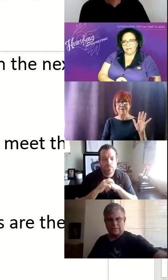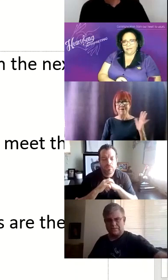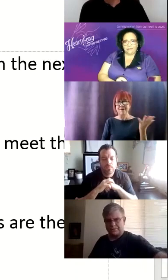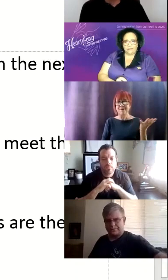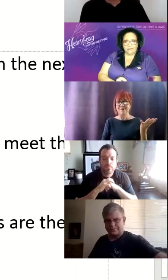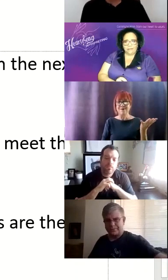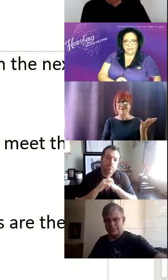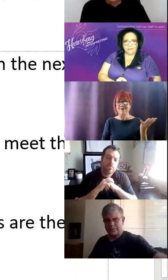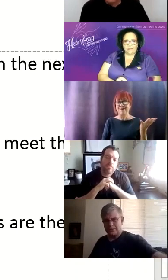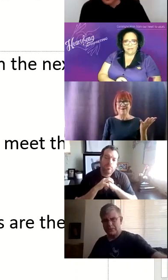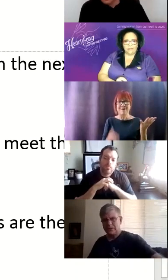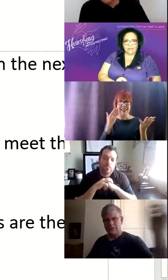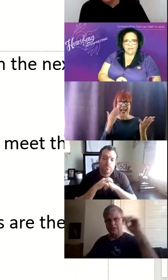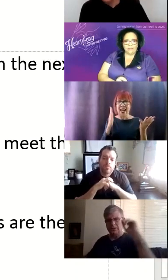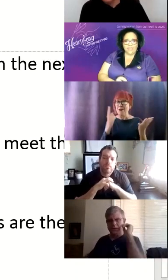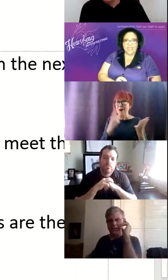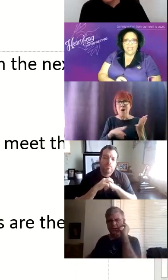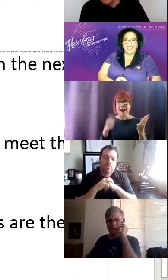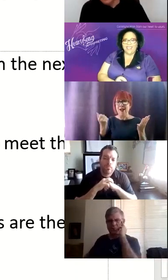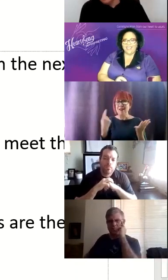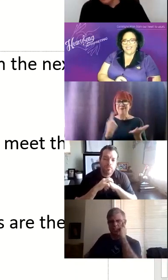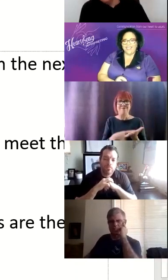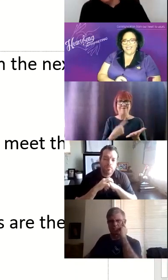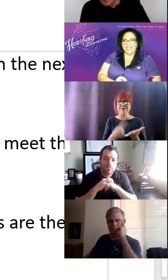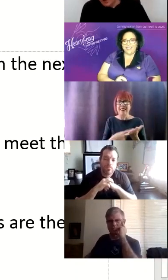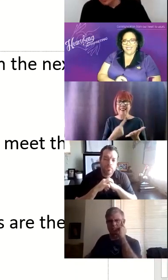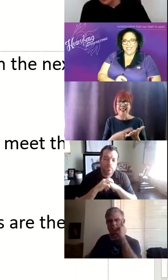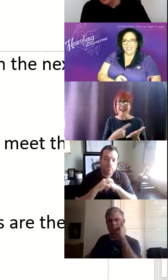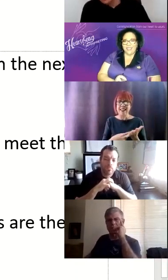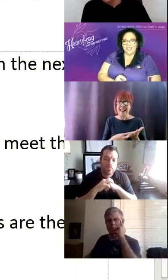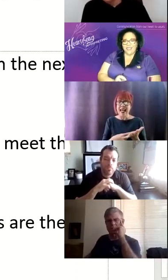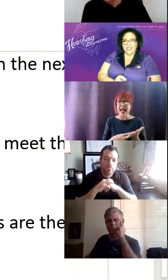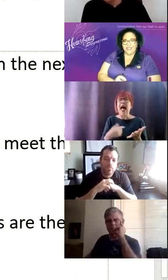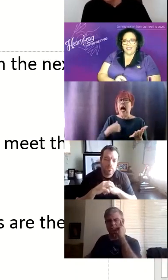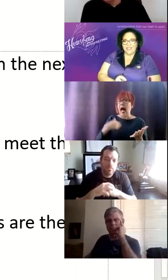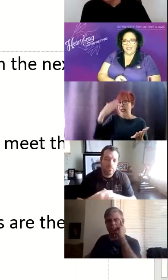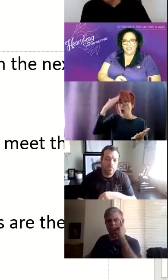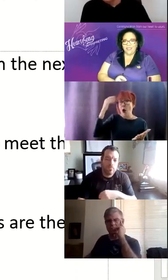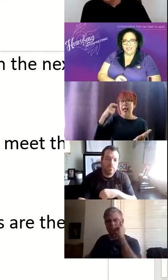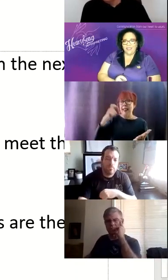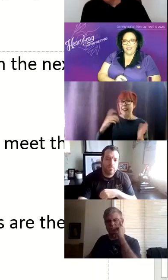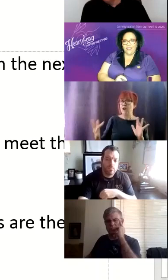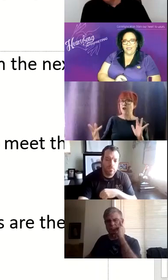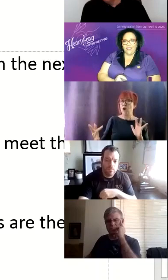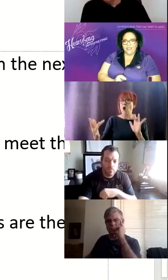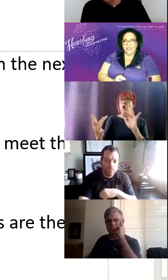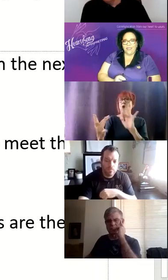I don't know what else to talk about other than I need to reach out to